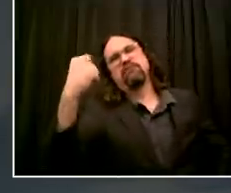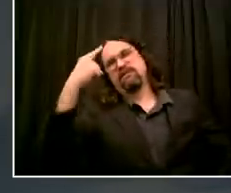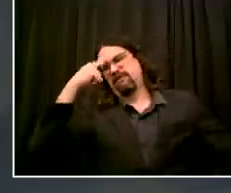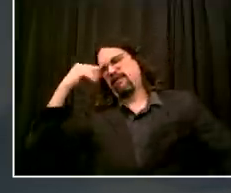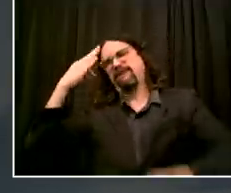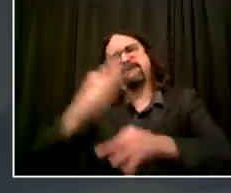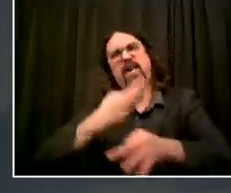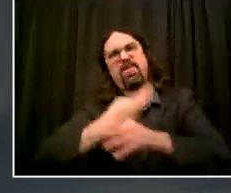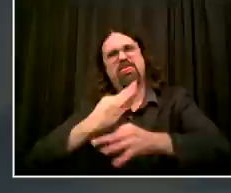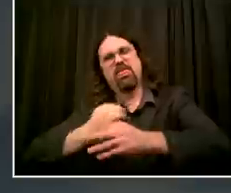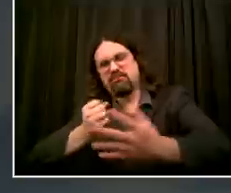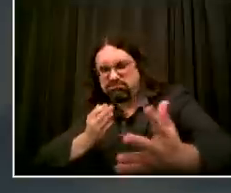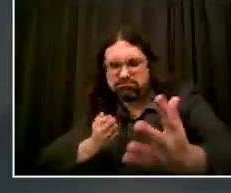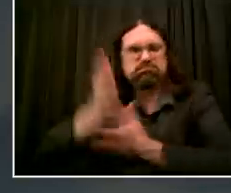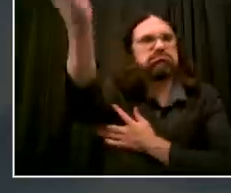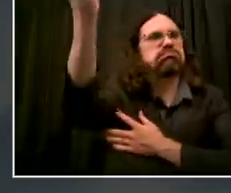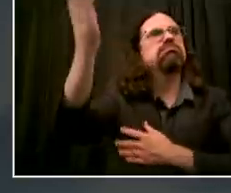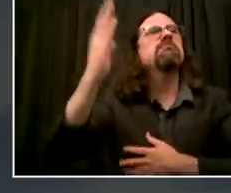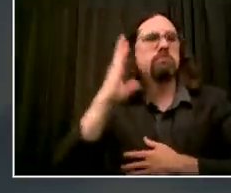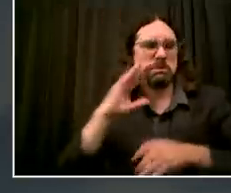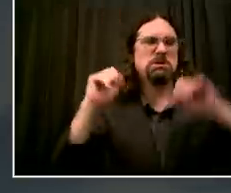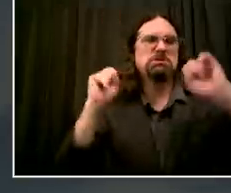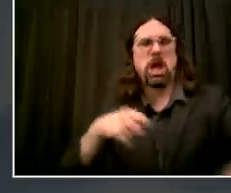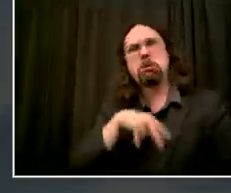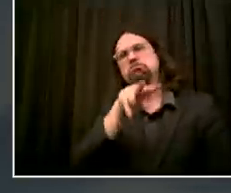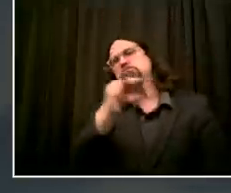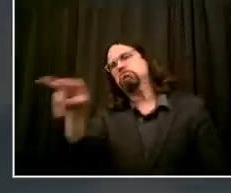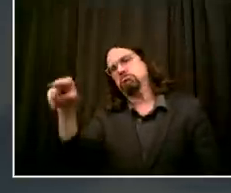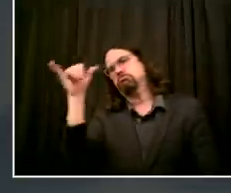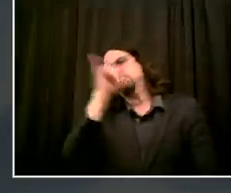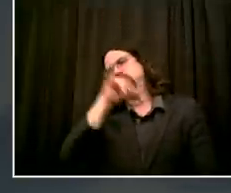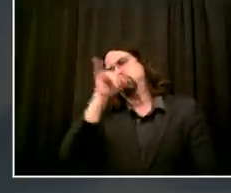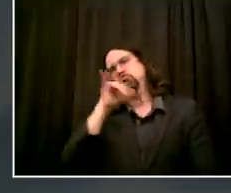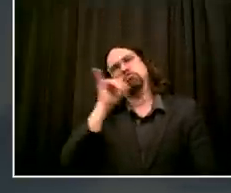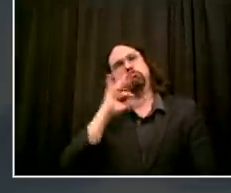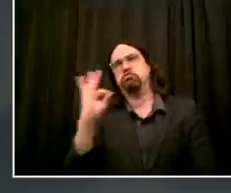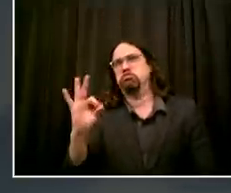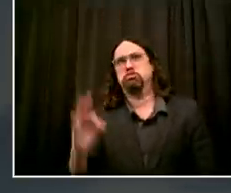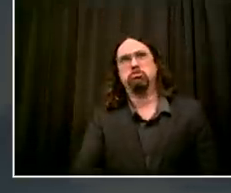On the composition of the looters, what you've learned about the looters in particular.